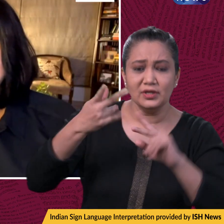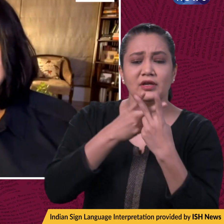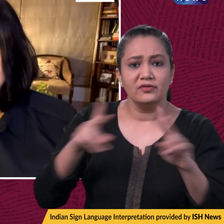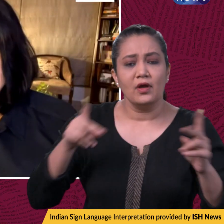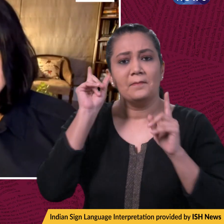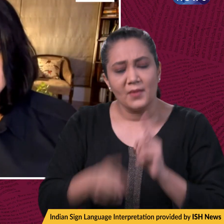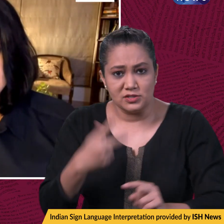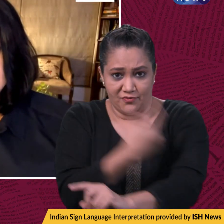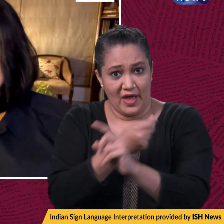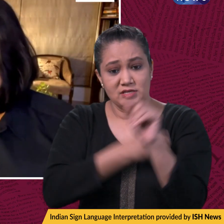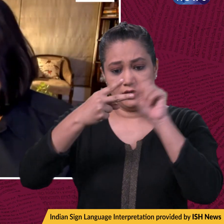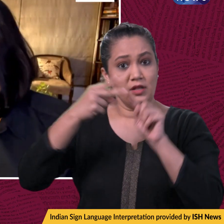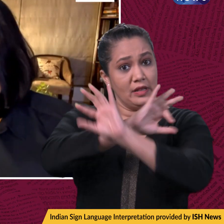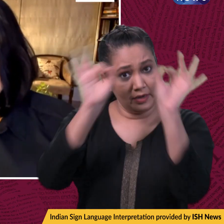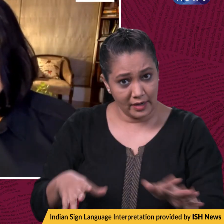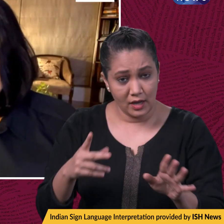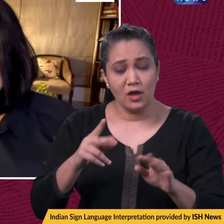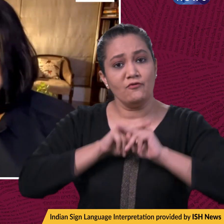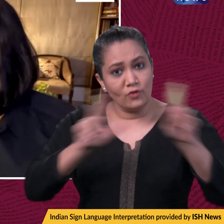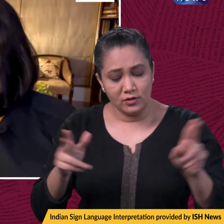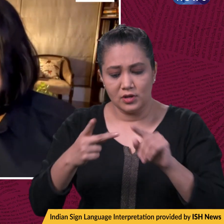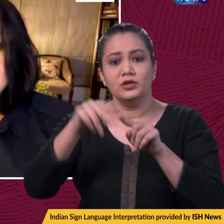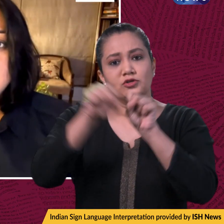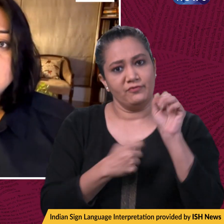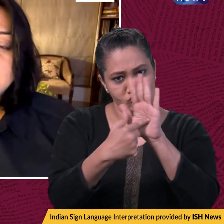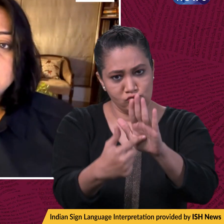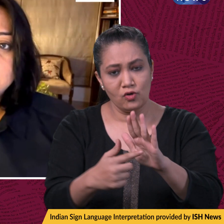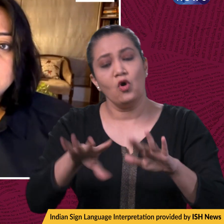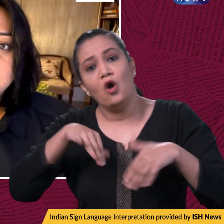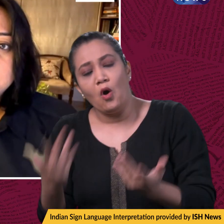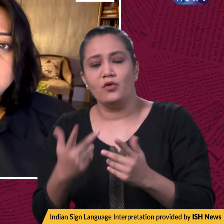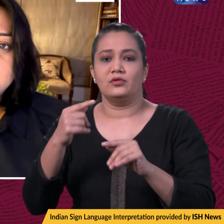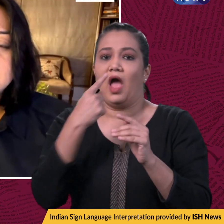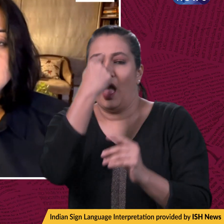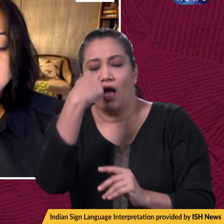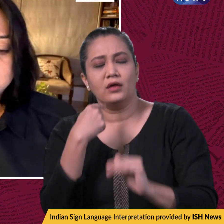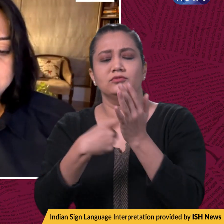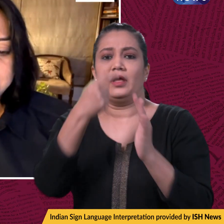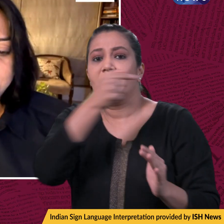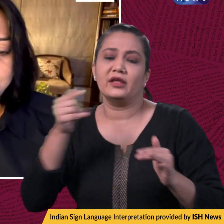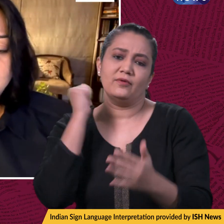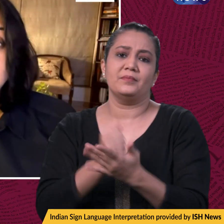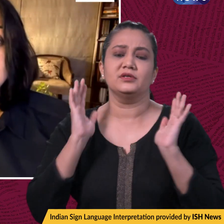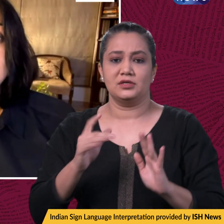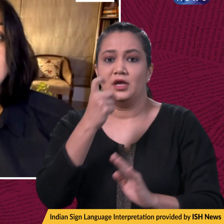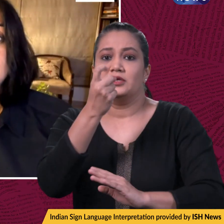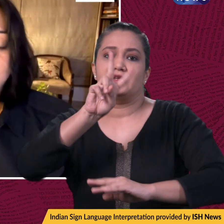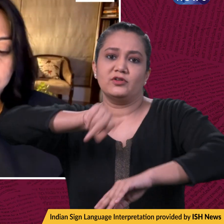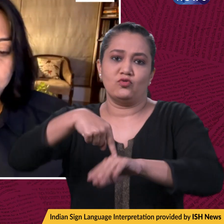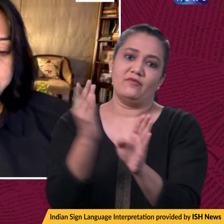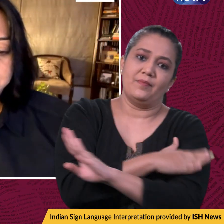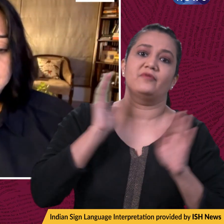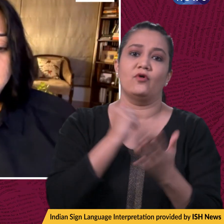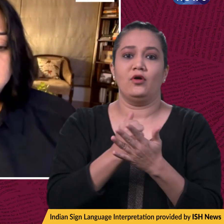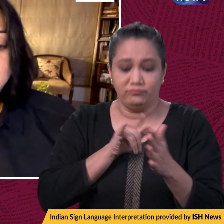will either have to be fully vaccinated and show that certificate, or carry a negative RT-PCR test that's about 72 hours